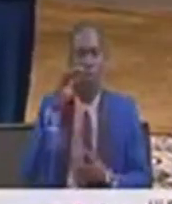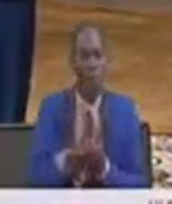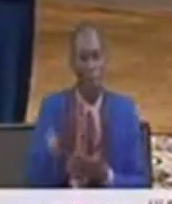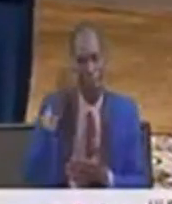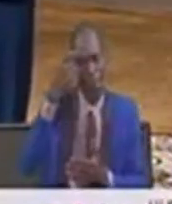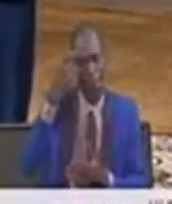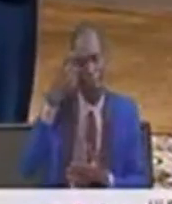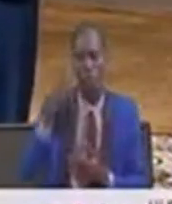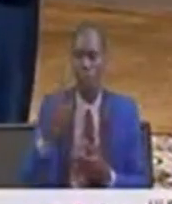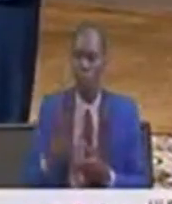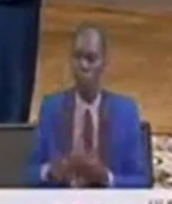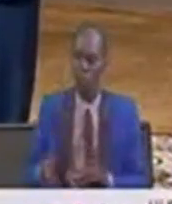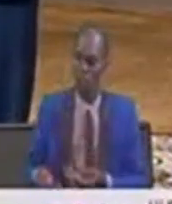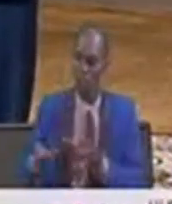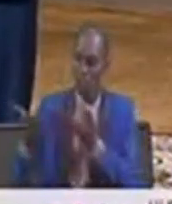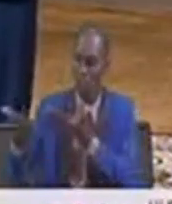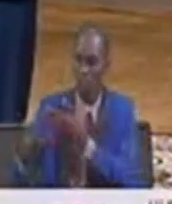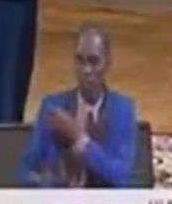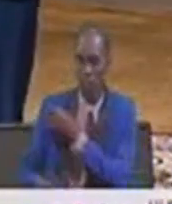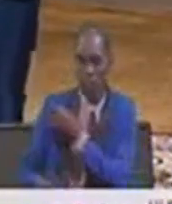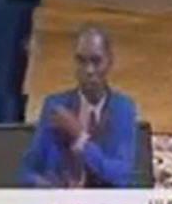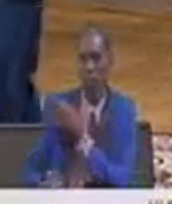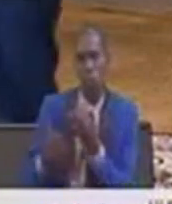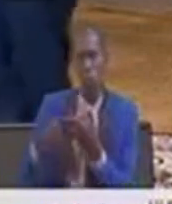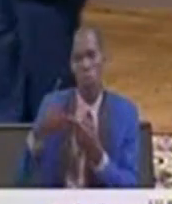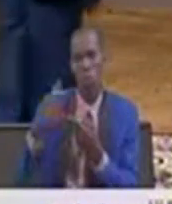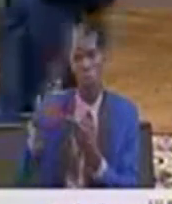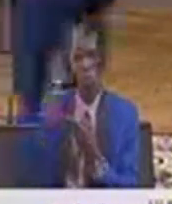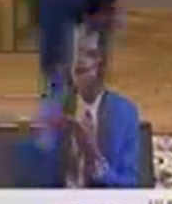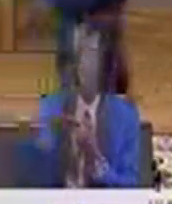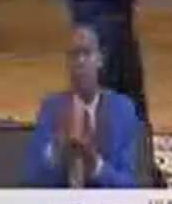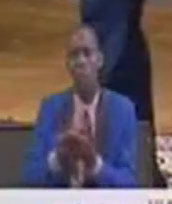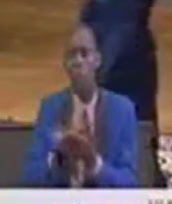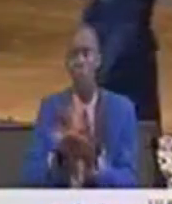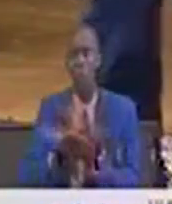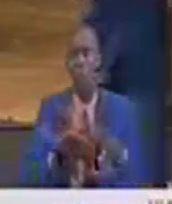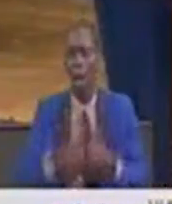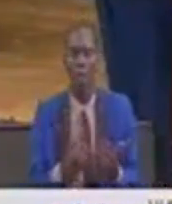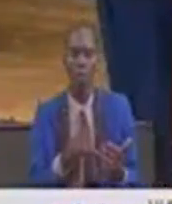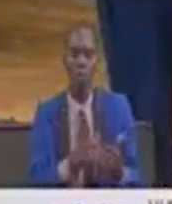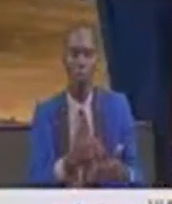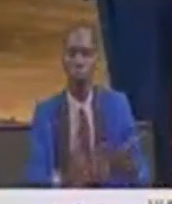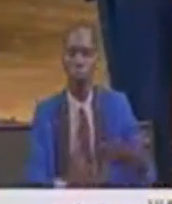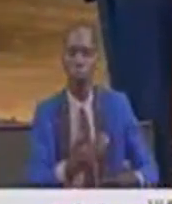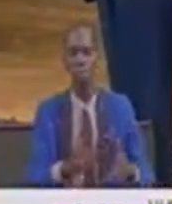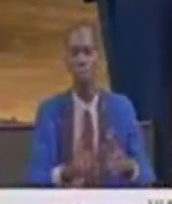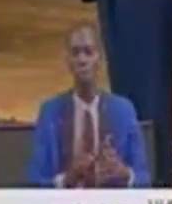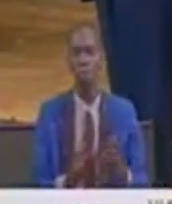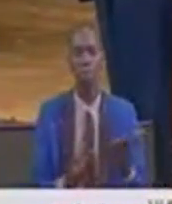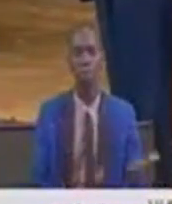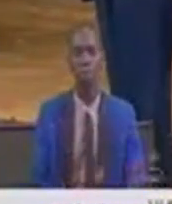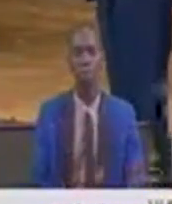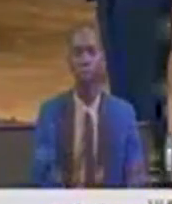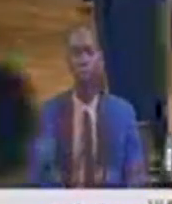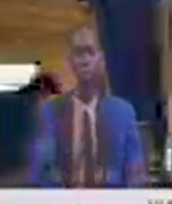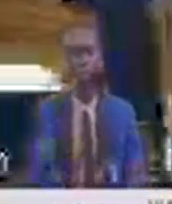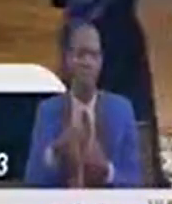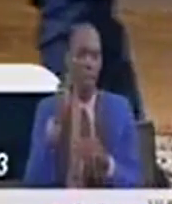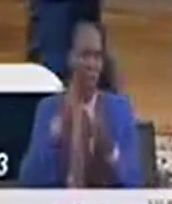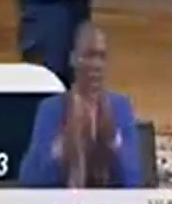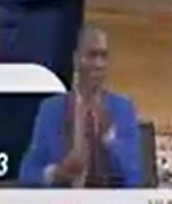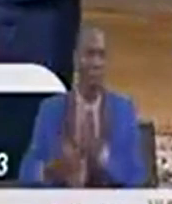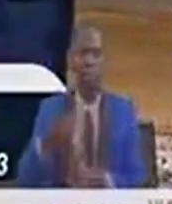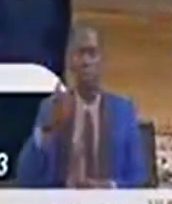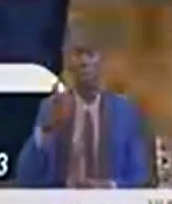the temptation, how the thing came. In Isaiah chapter 63, reading from verse 17,